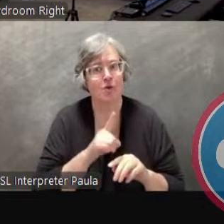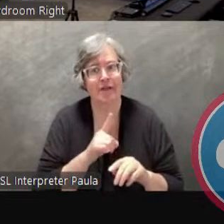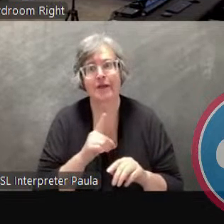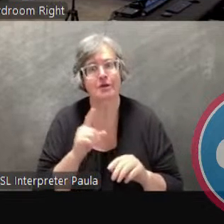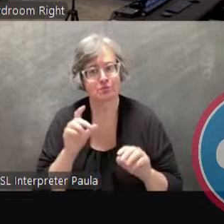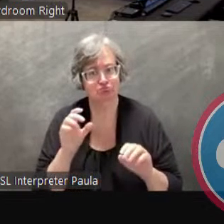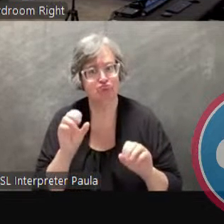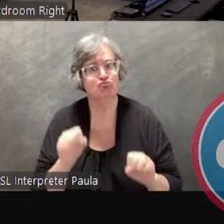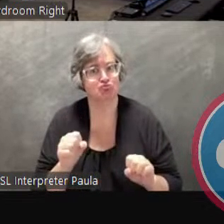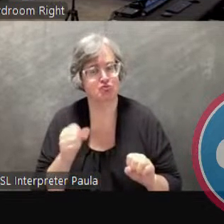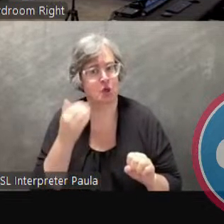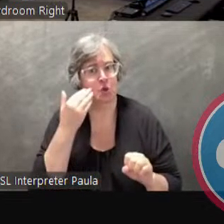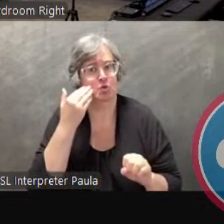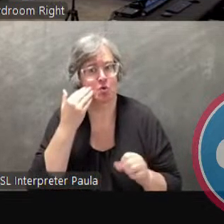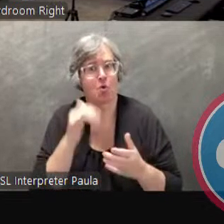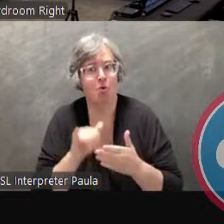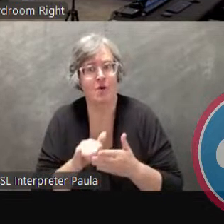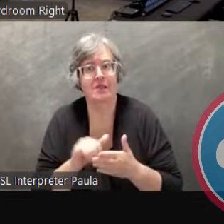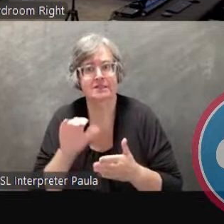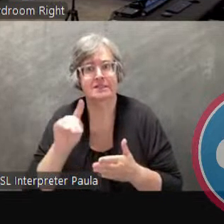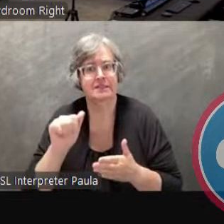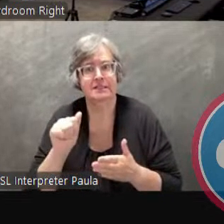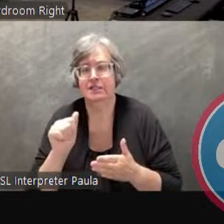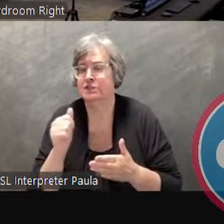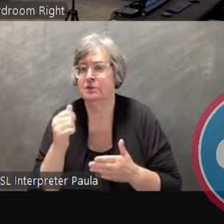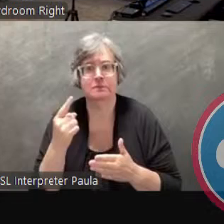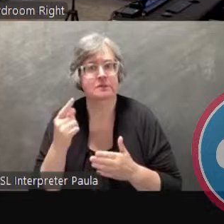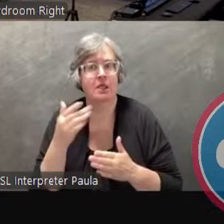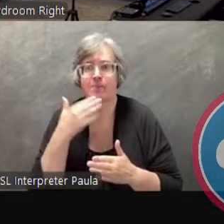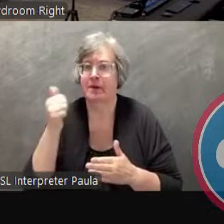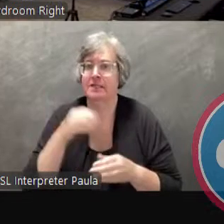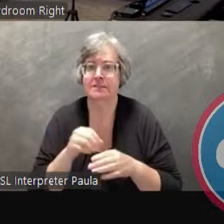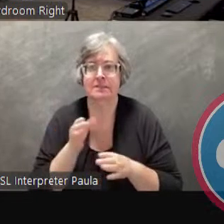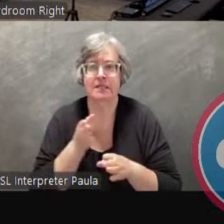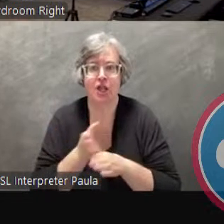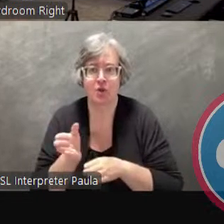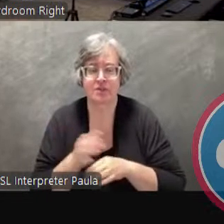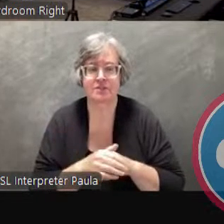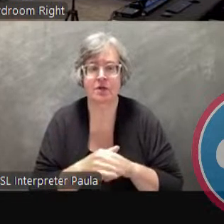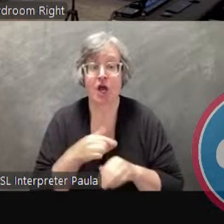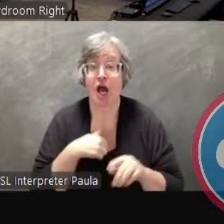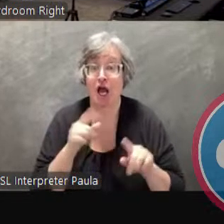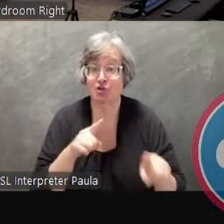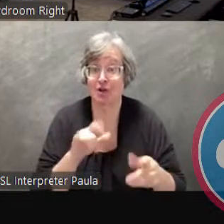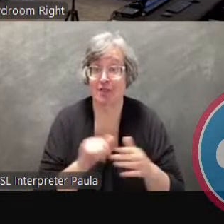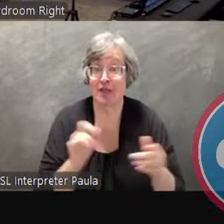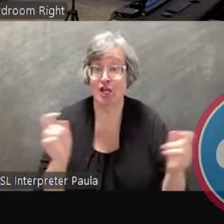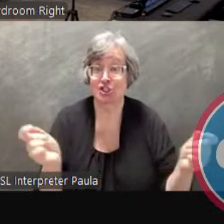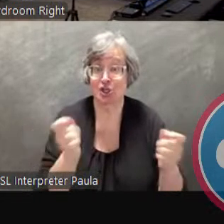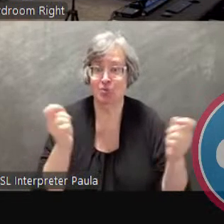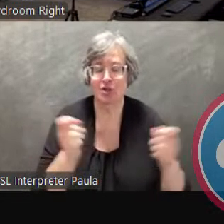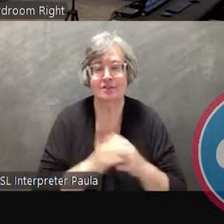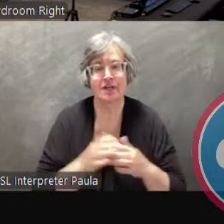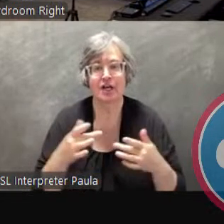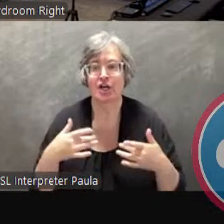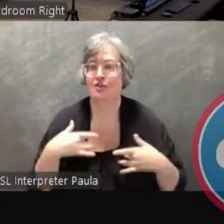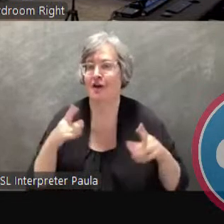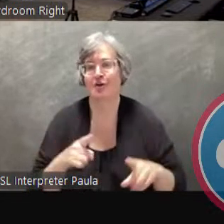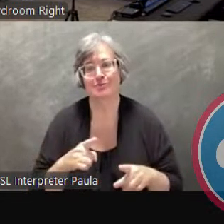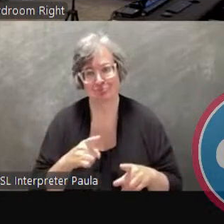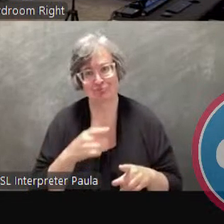ways still among the best in the industry. I attended the Jamboree, and I can tell you, the event did not